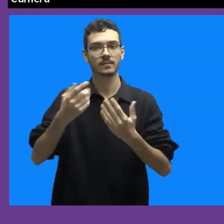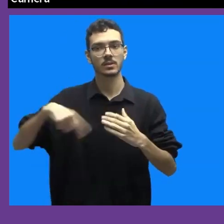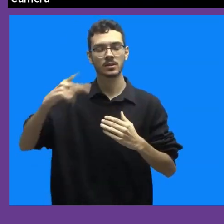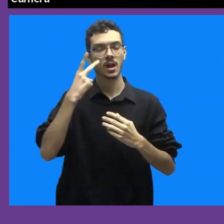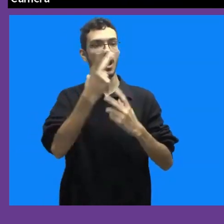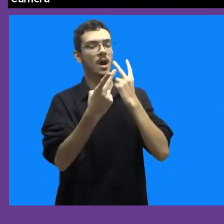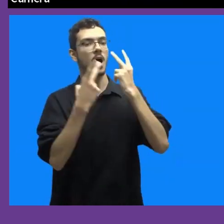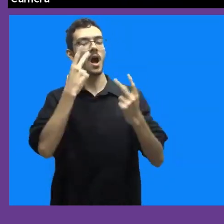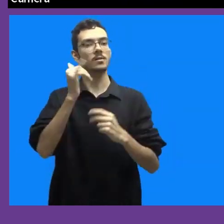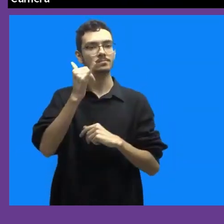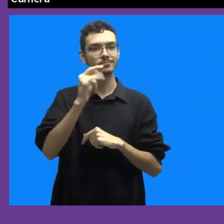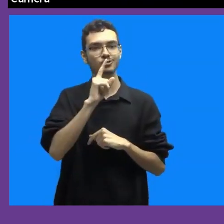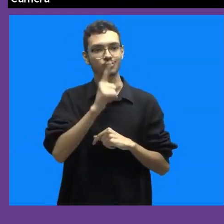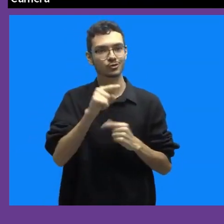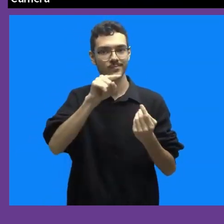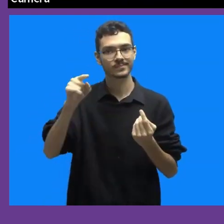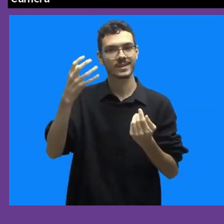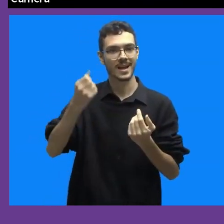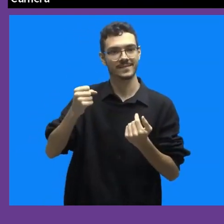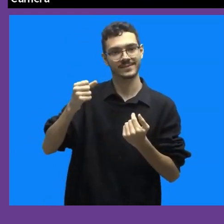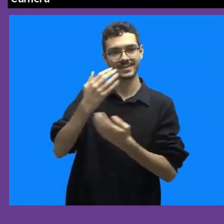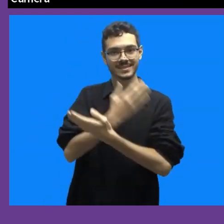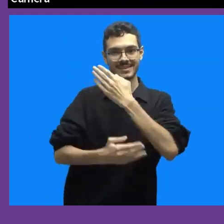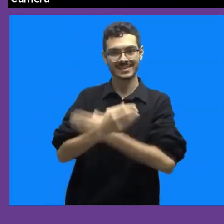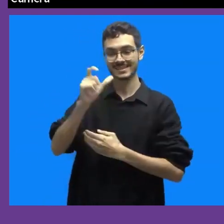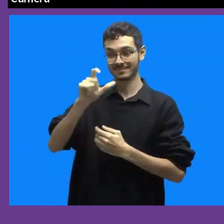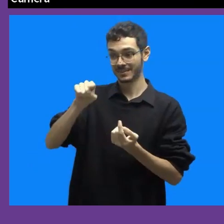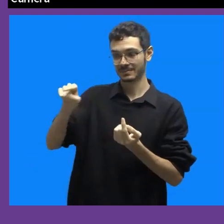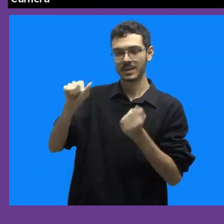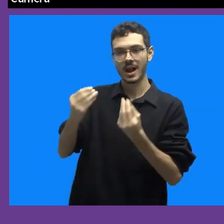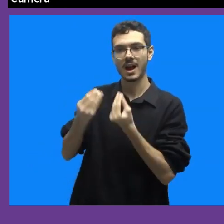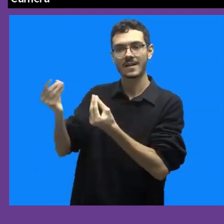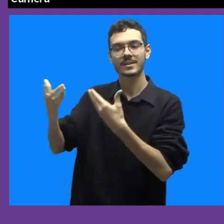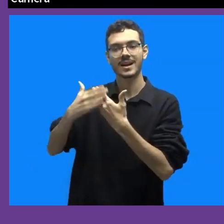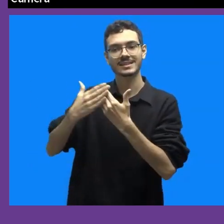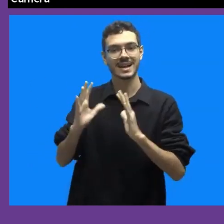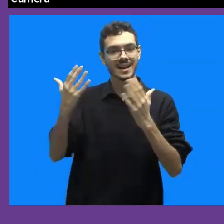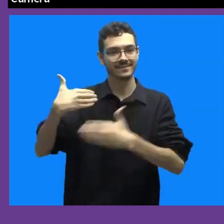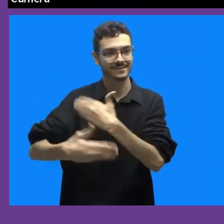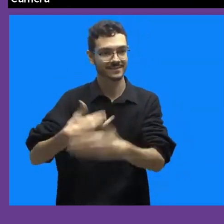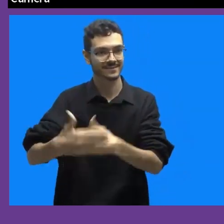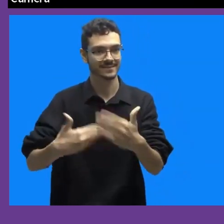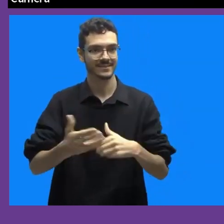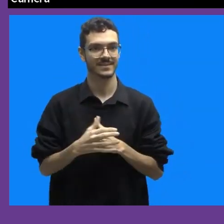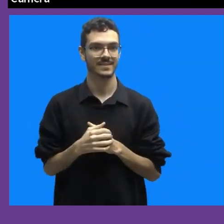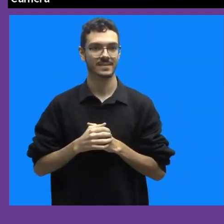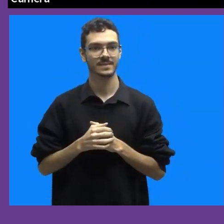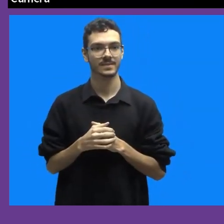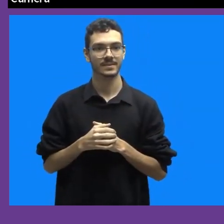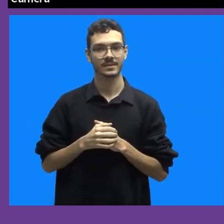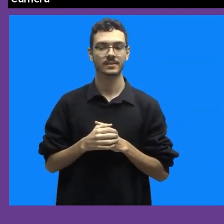also that we need to have a robust knowledge on the community. And that is also true in